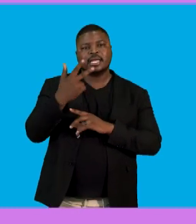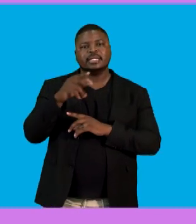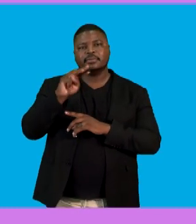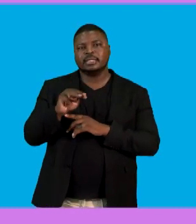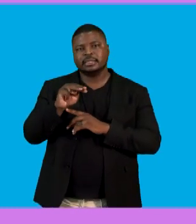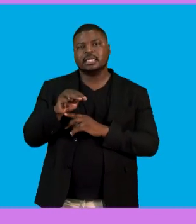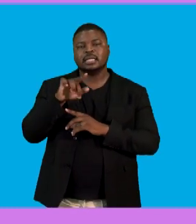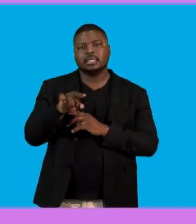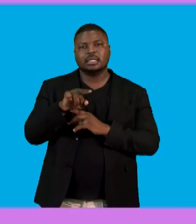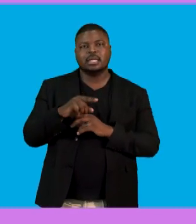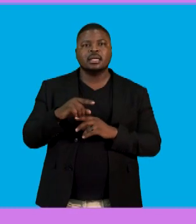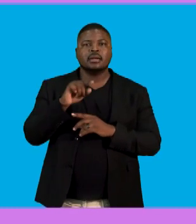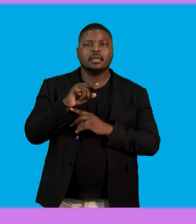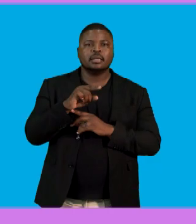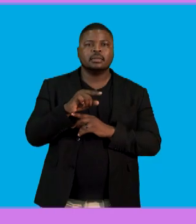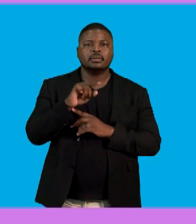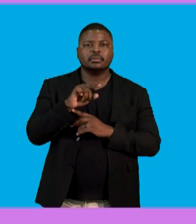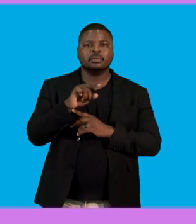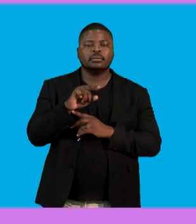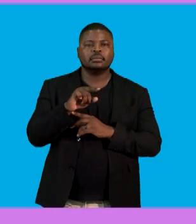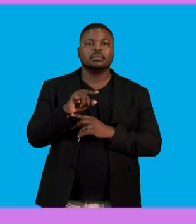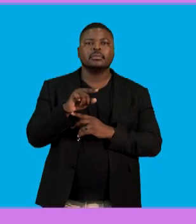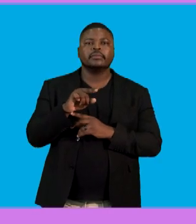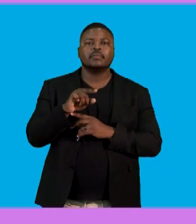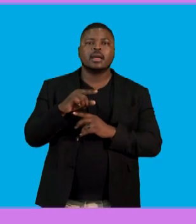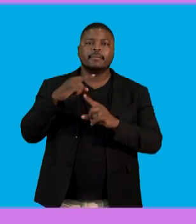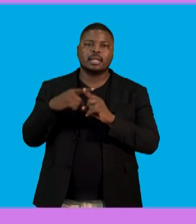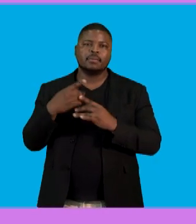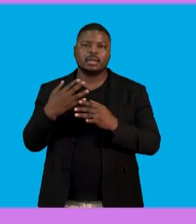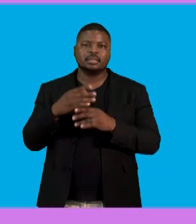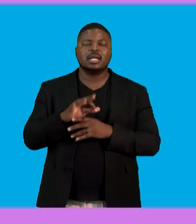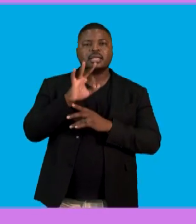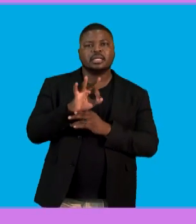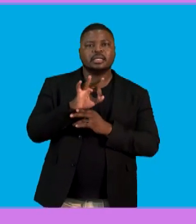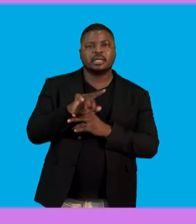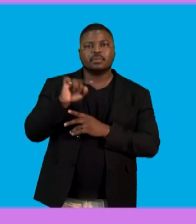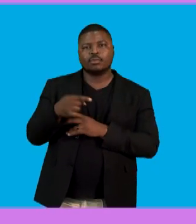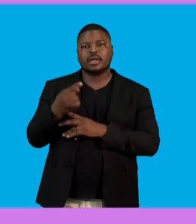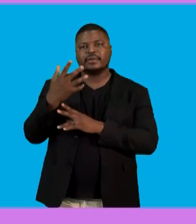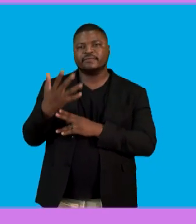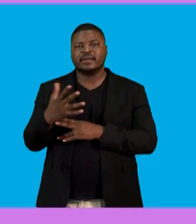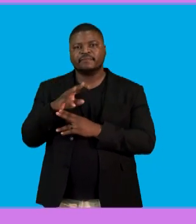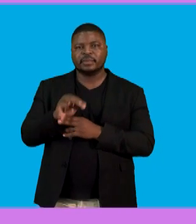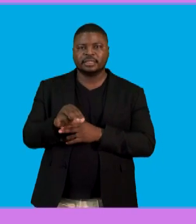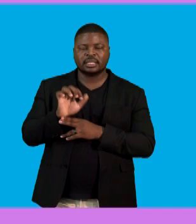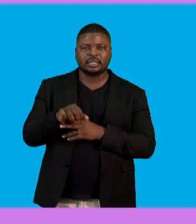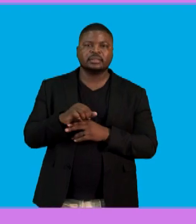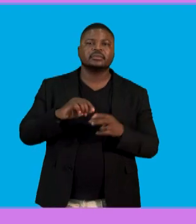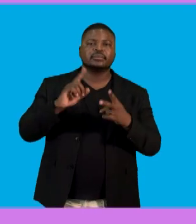4.8 meter plus, now we go to the width, which is 3.5 meter plus